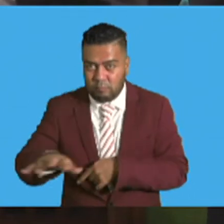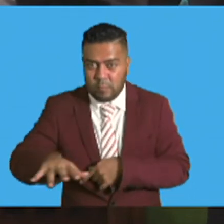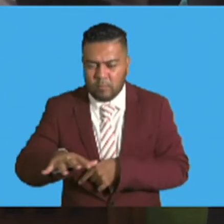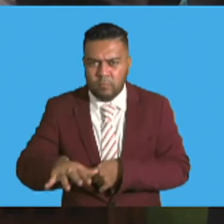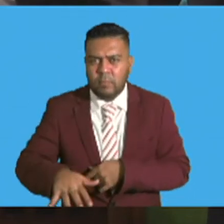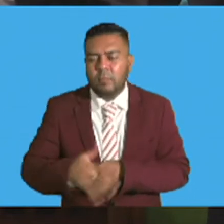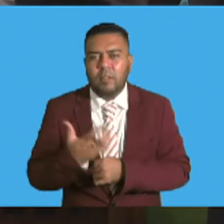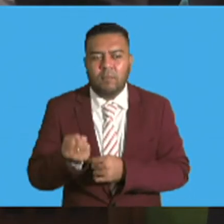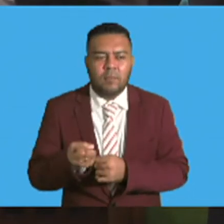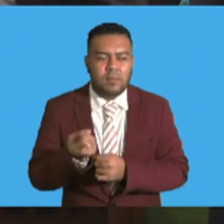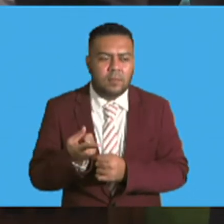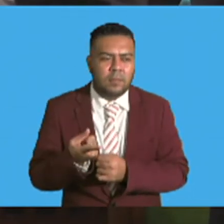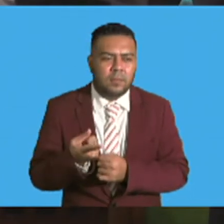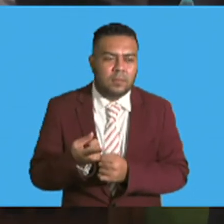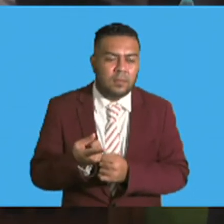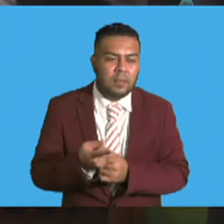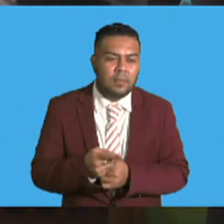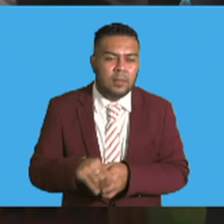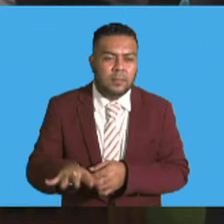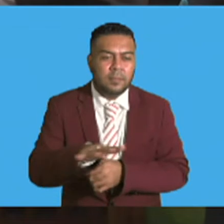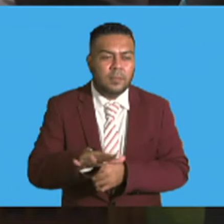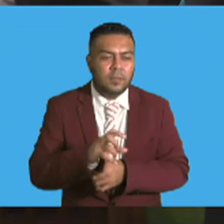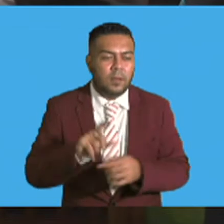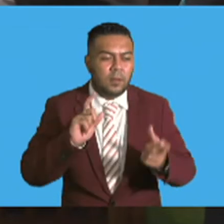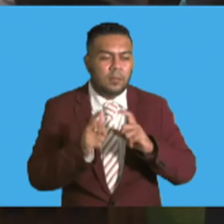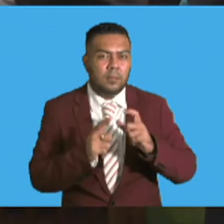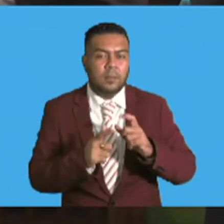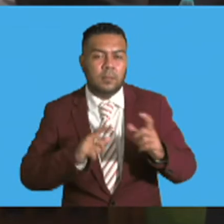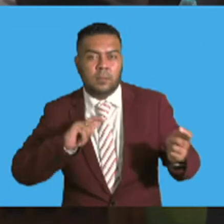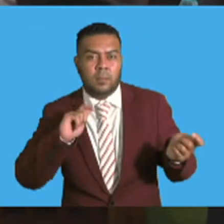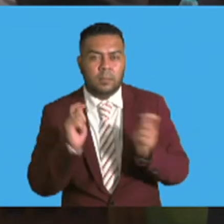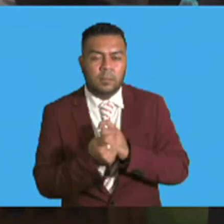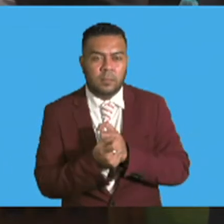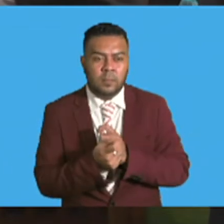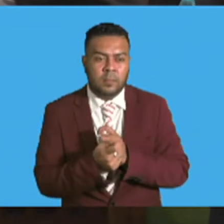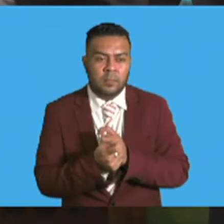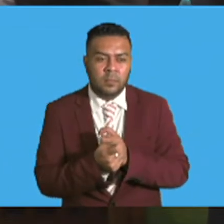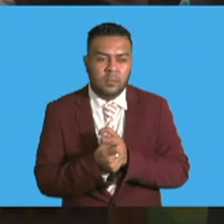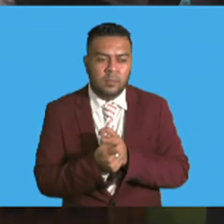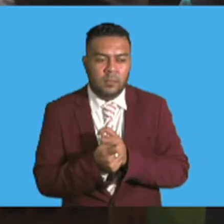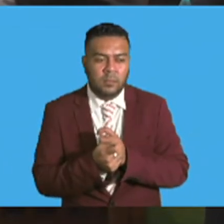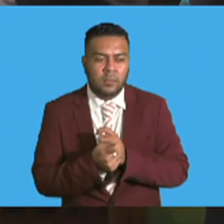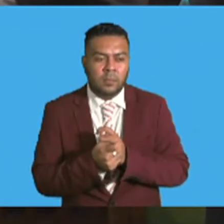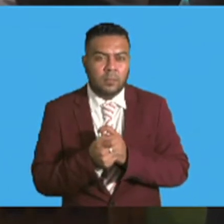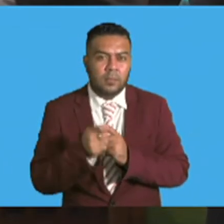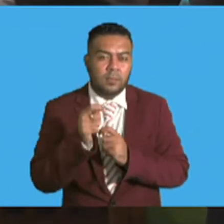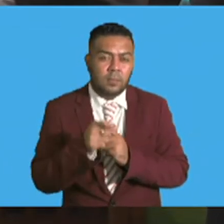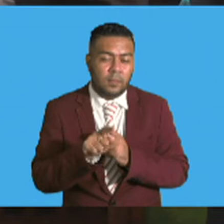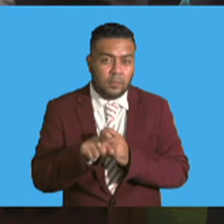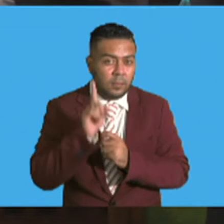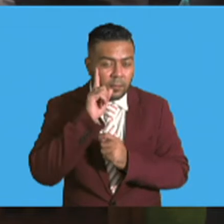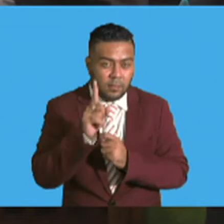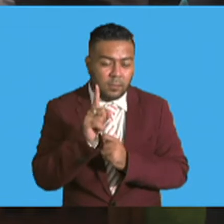droughts given the situation with climate change and El Nino. And Mr. Speaker, if you have